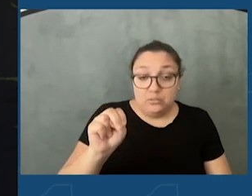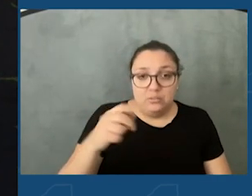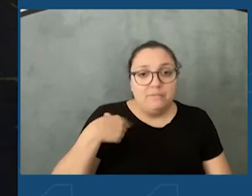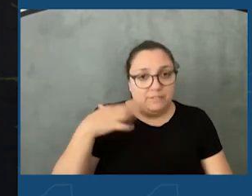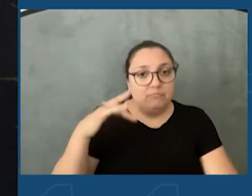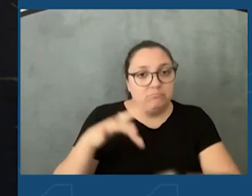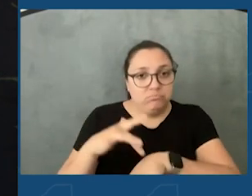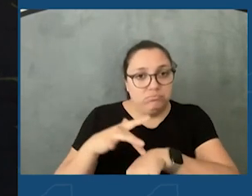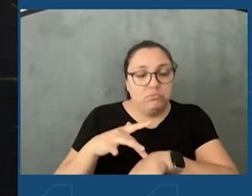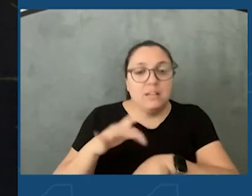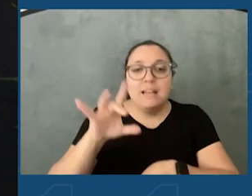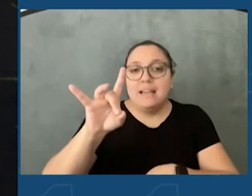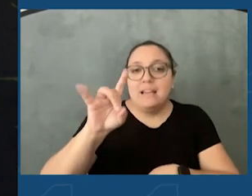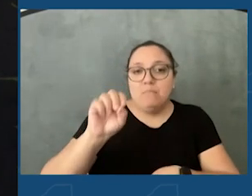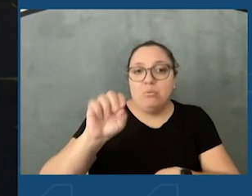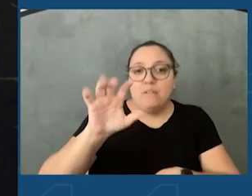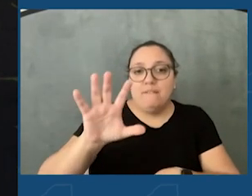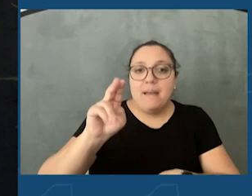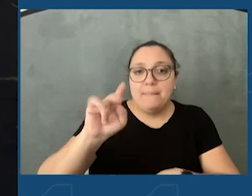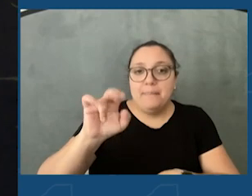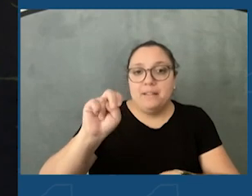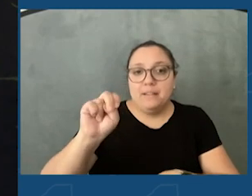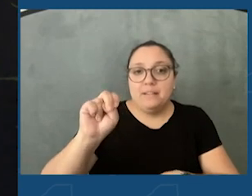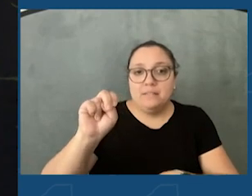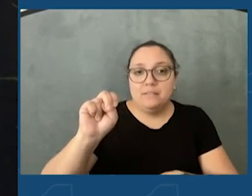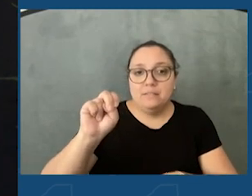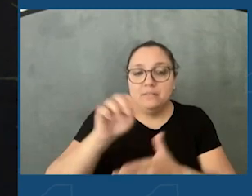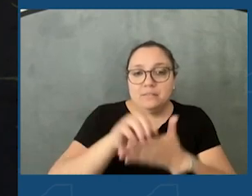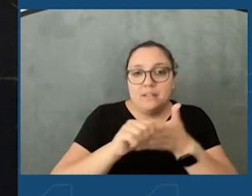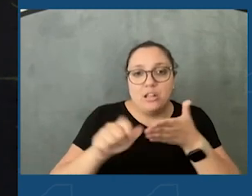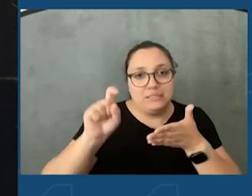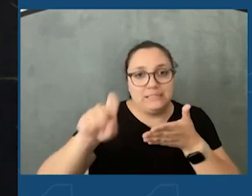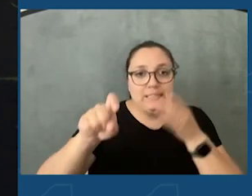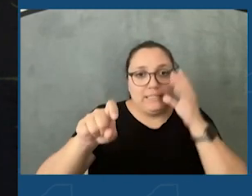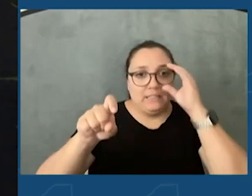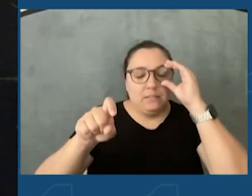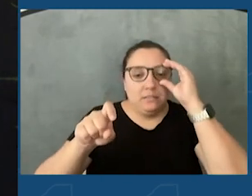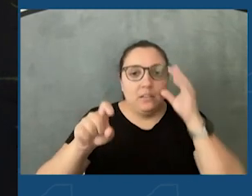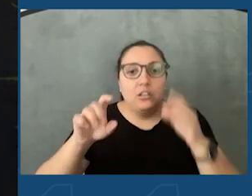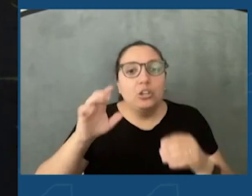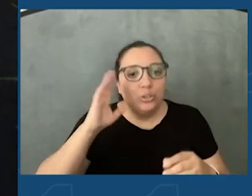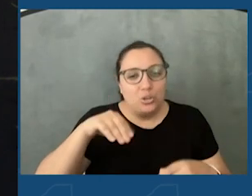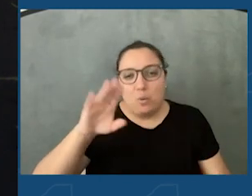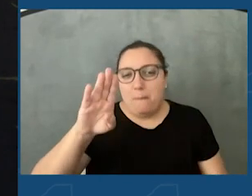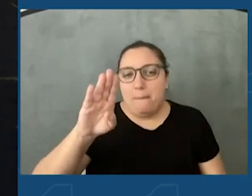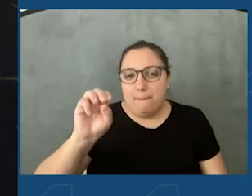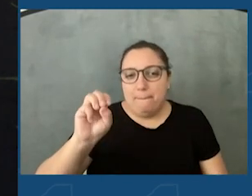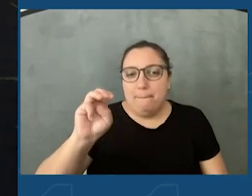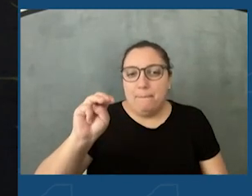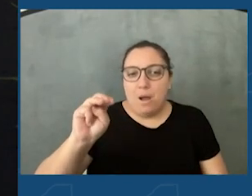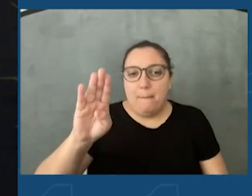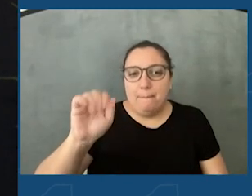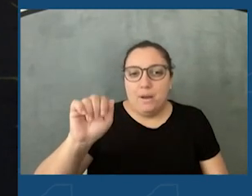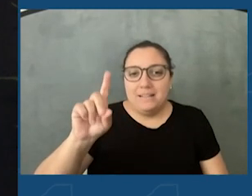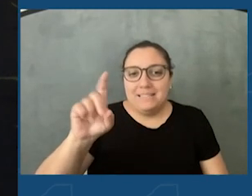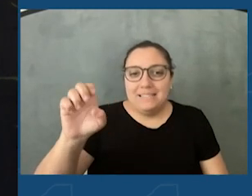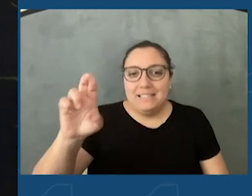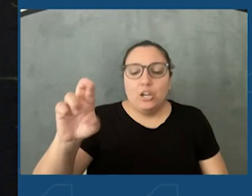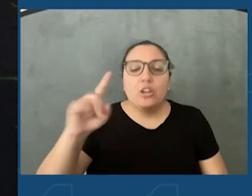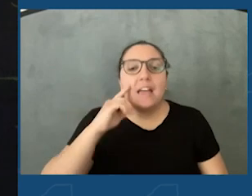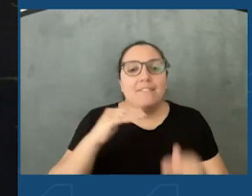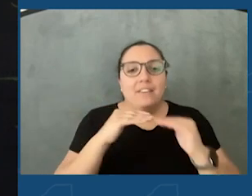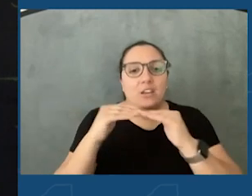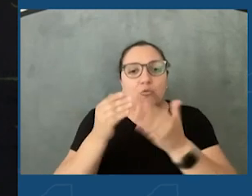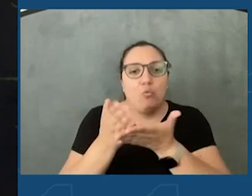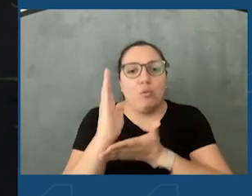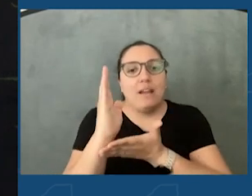million to renovate the former Bombardier community. If you've not been there too, you need to go to the Equal Rights Hall of Fame or the Equal Rights Welcome Center. It's